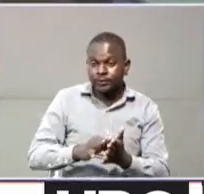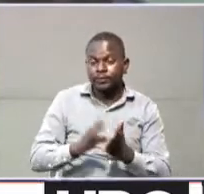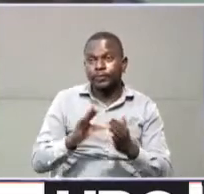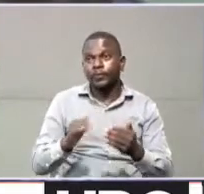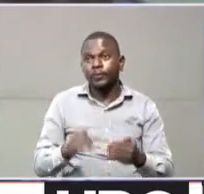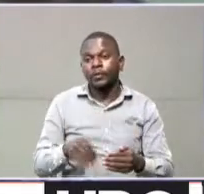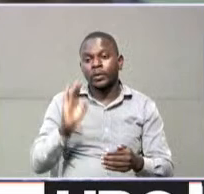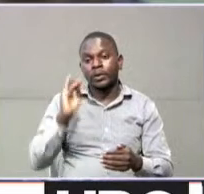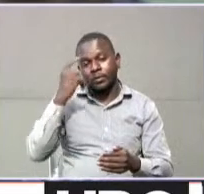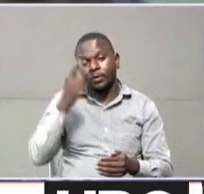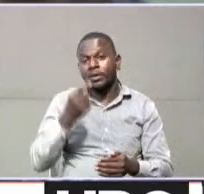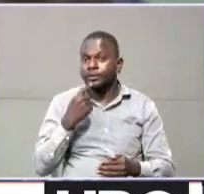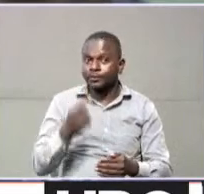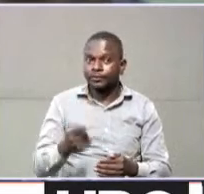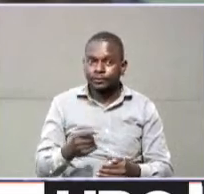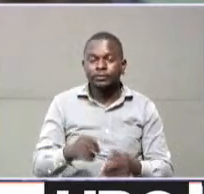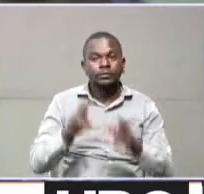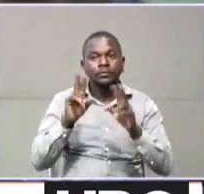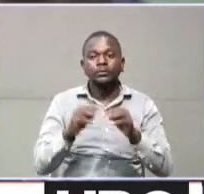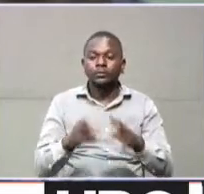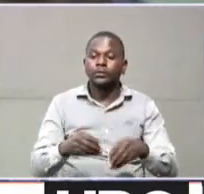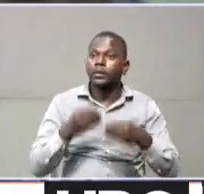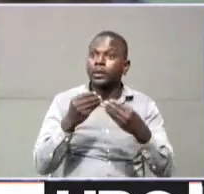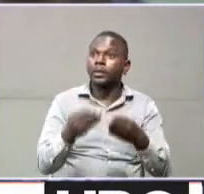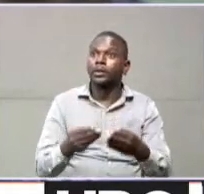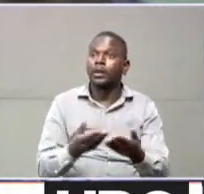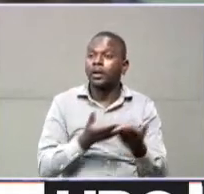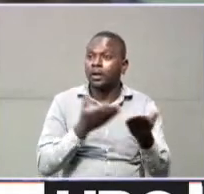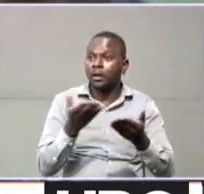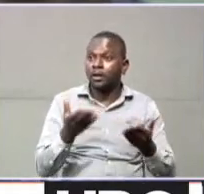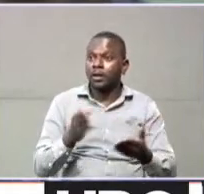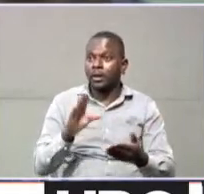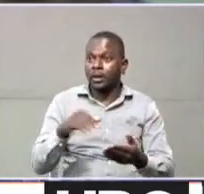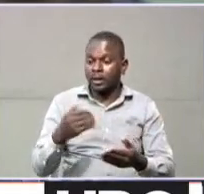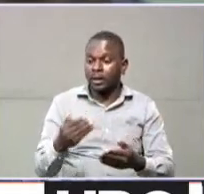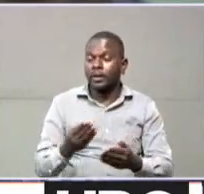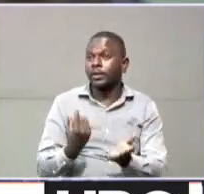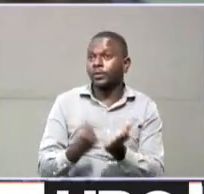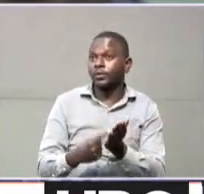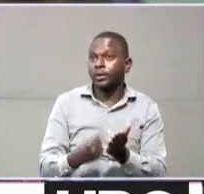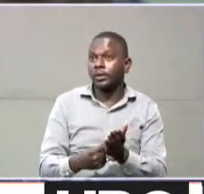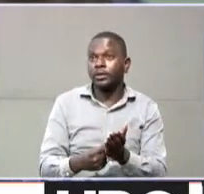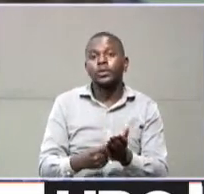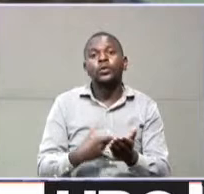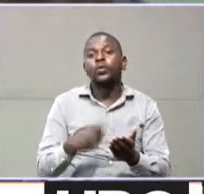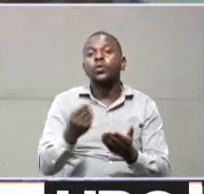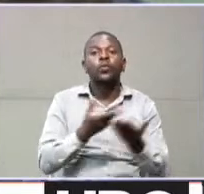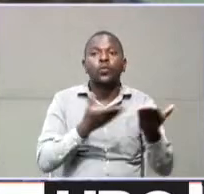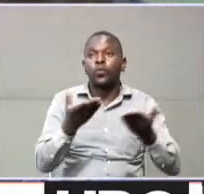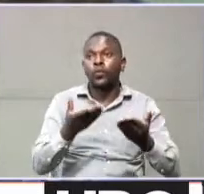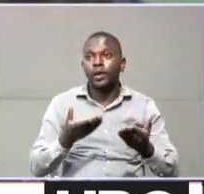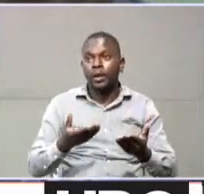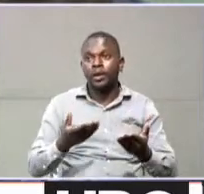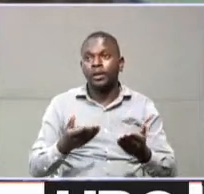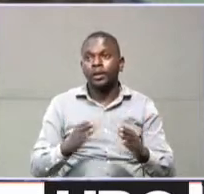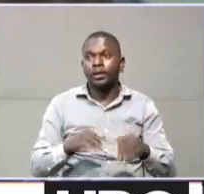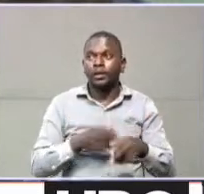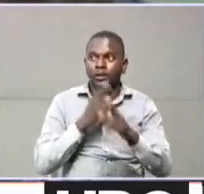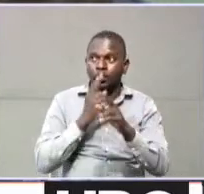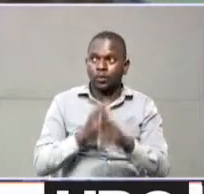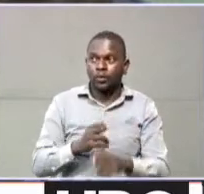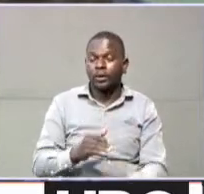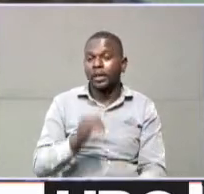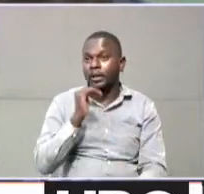and the government has said they're not going to provide where are other ugandans going to run and then write on a